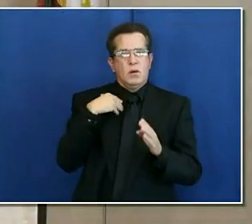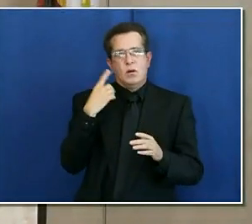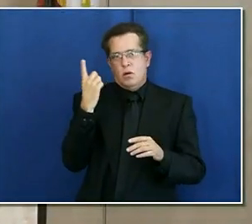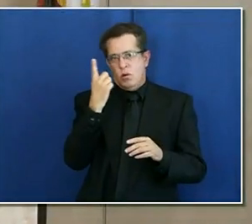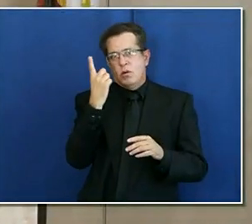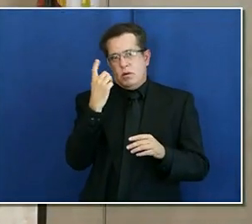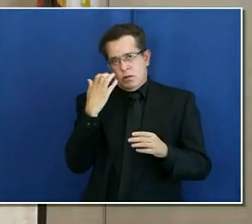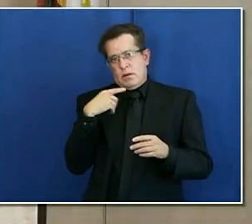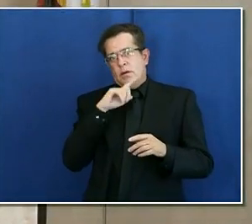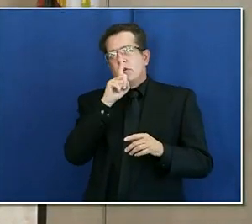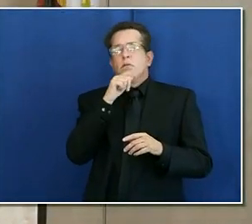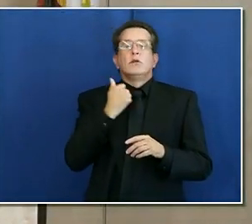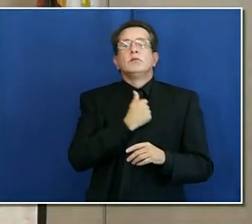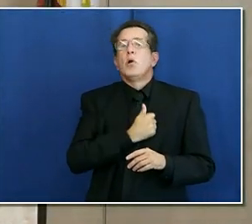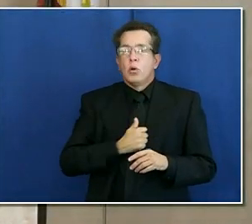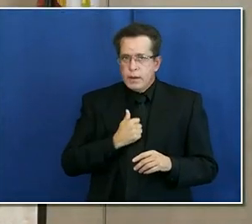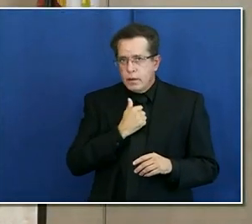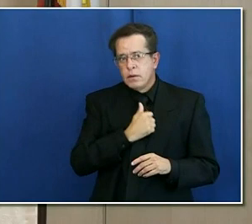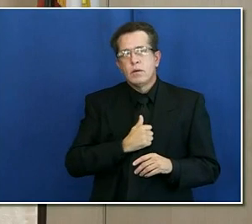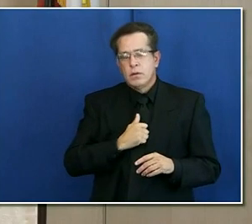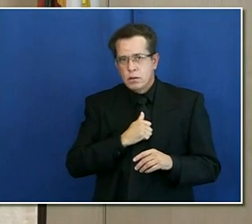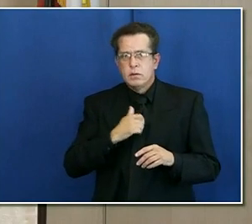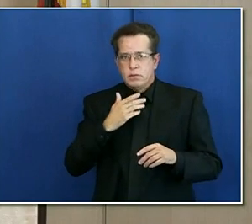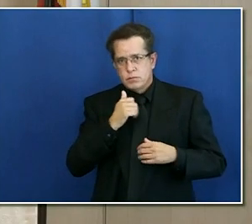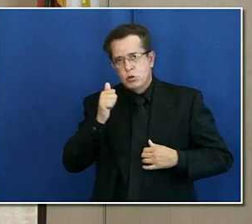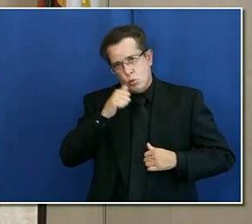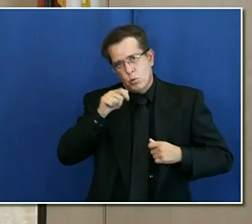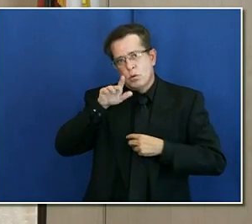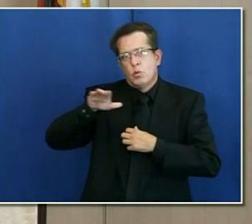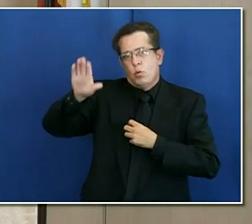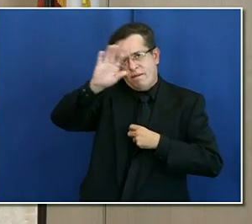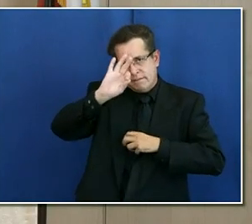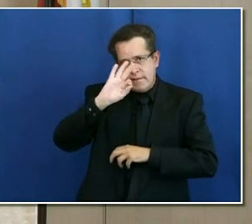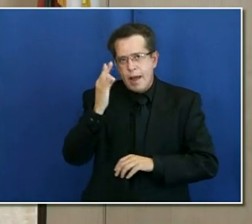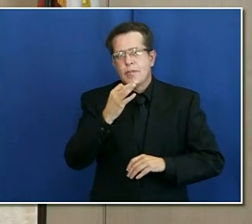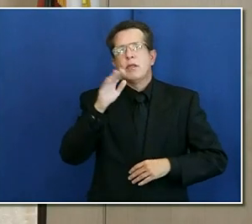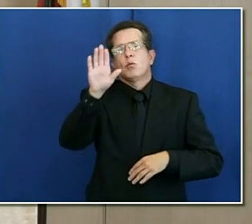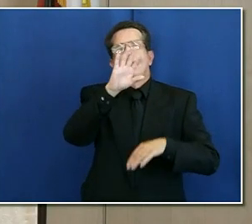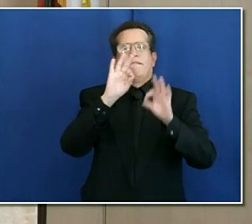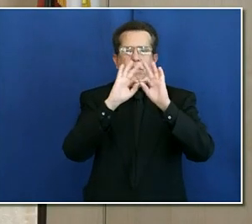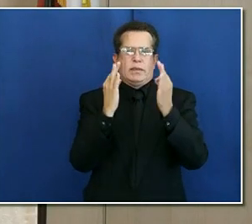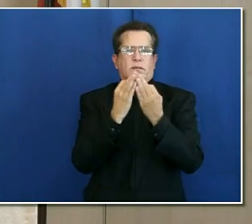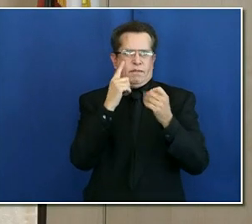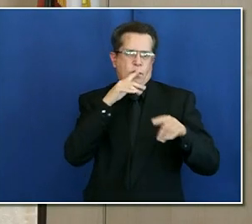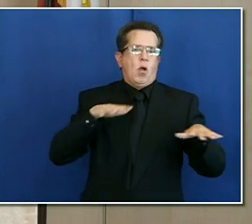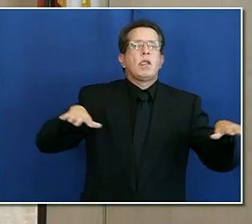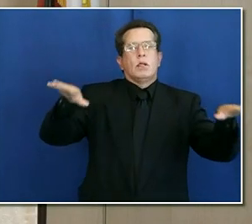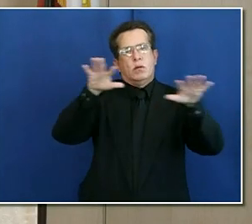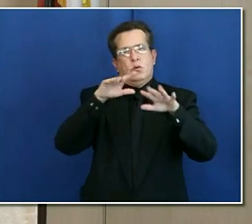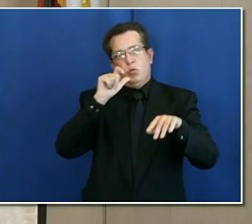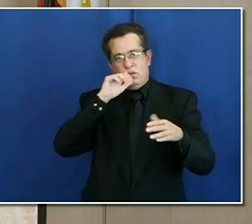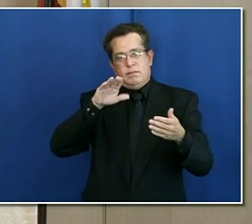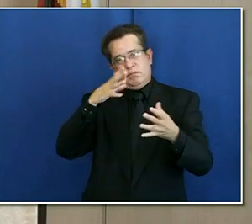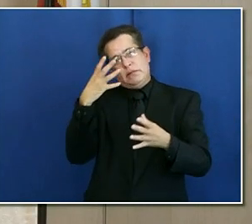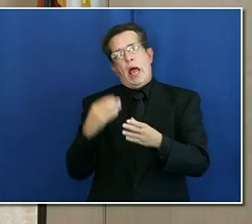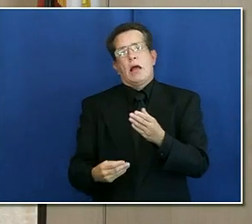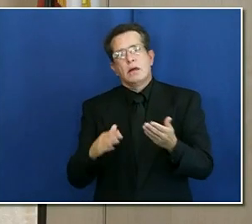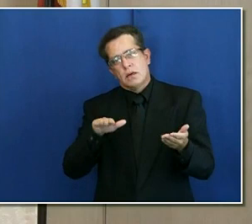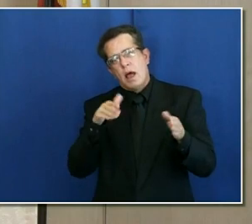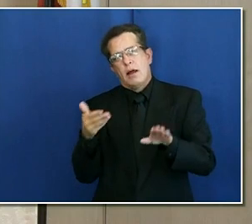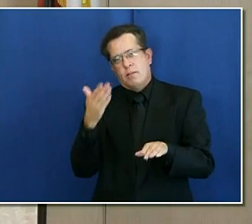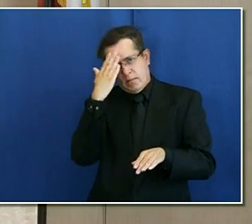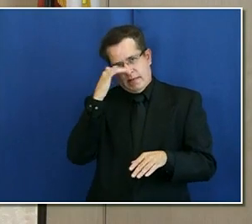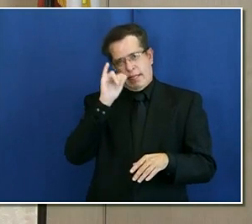extend our sincerest condolences and sympathies to the family and friends of those individuals that have lost their lives